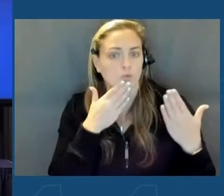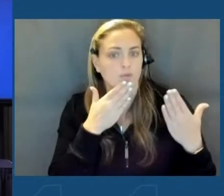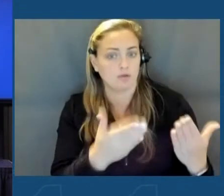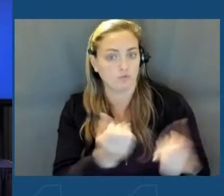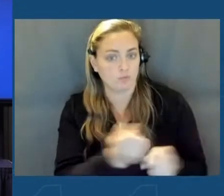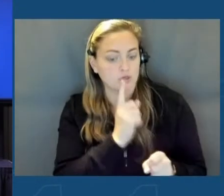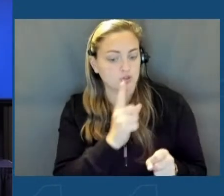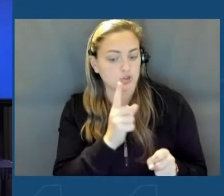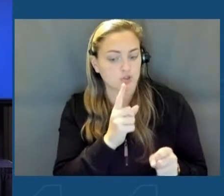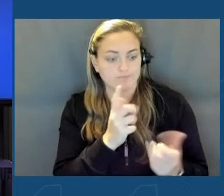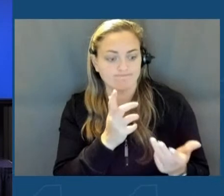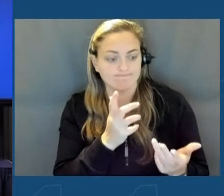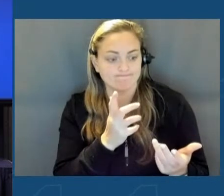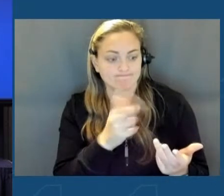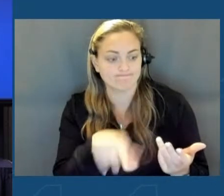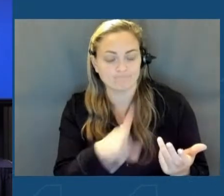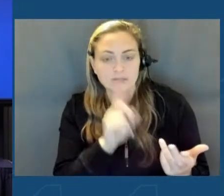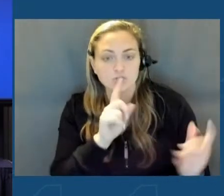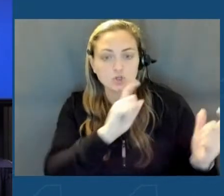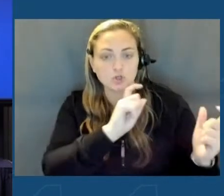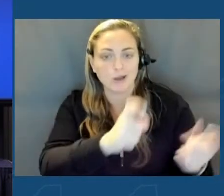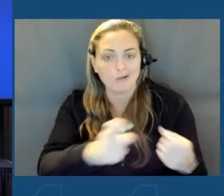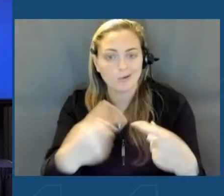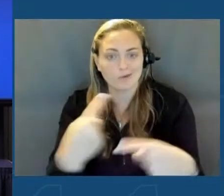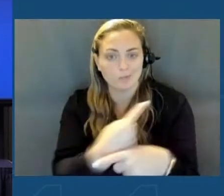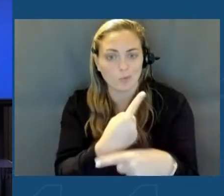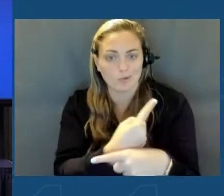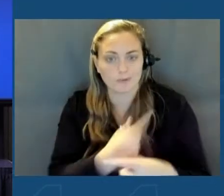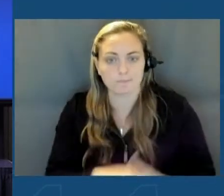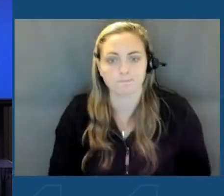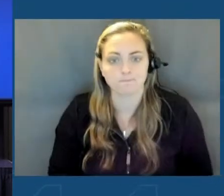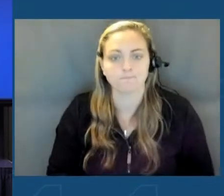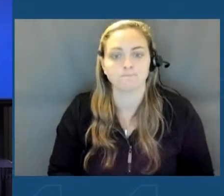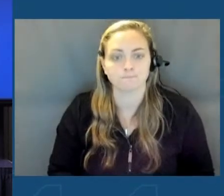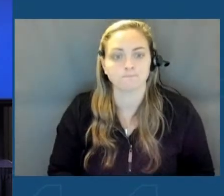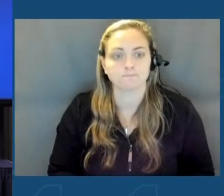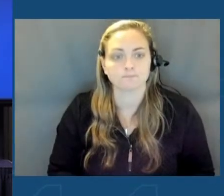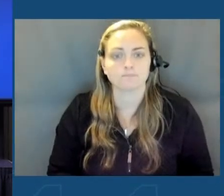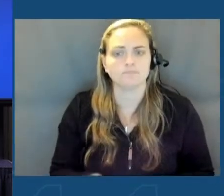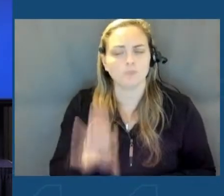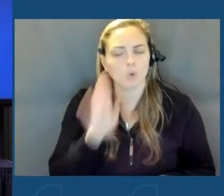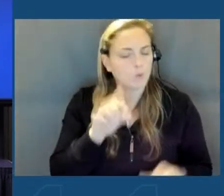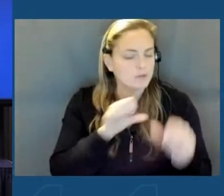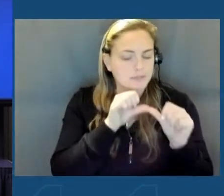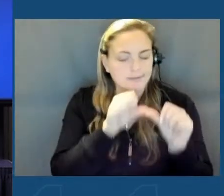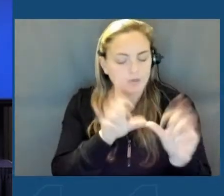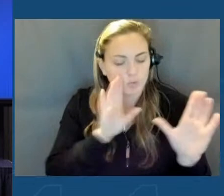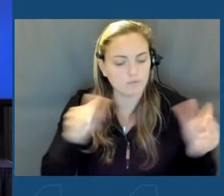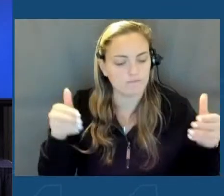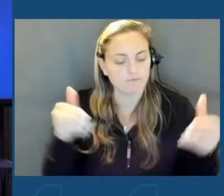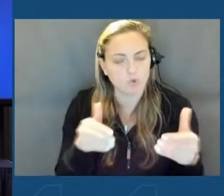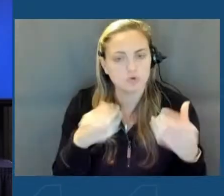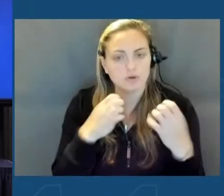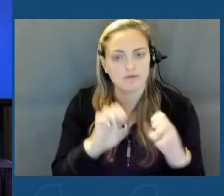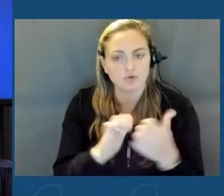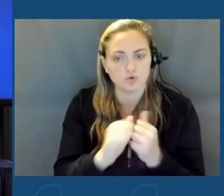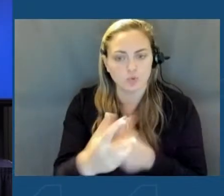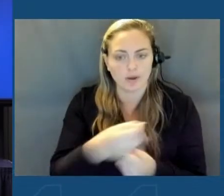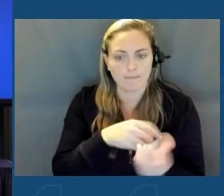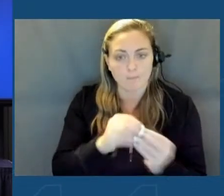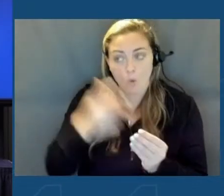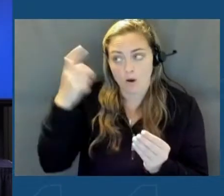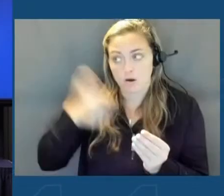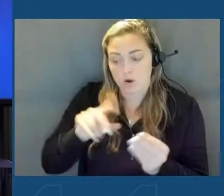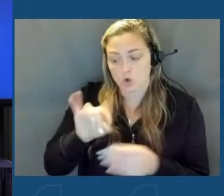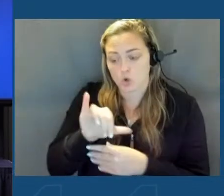that these are allocated in a way that is appropriate. And also, we are going to continue focusing on our efforts to get more doses from the federal